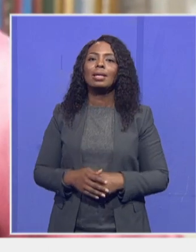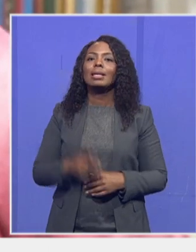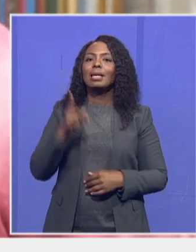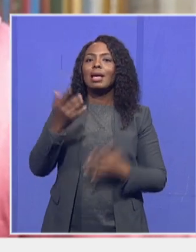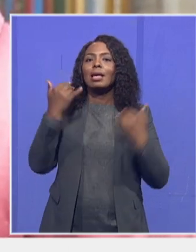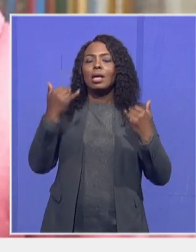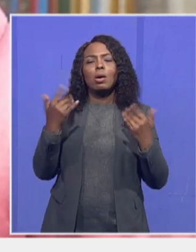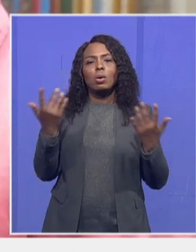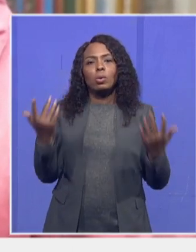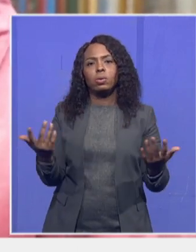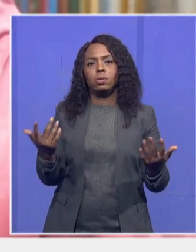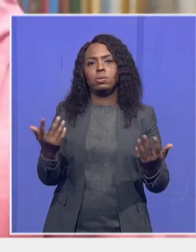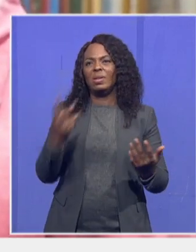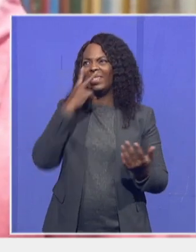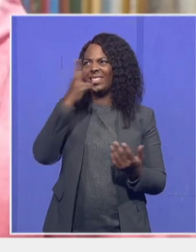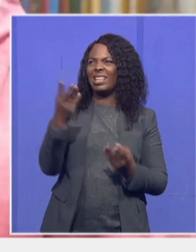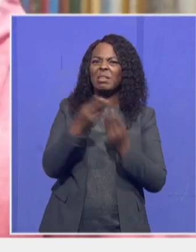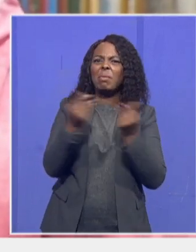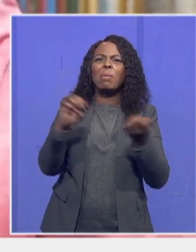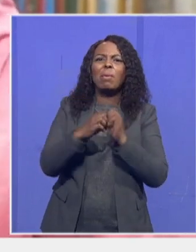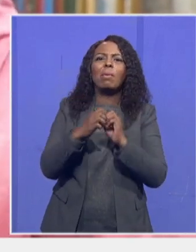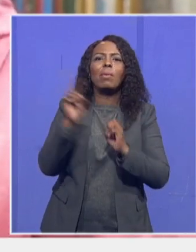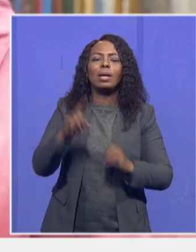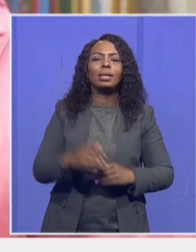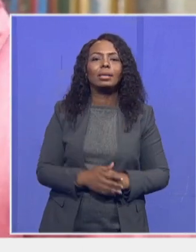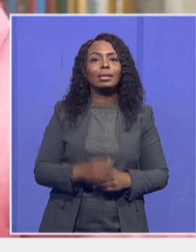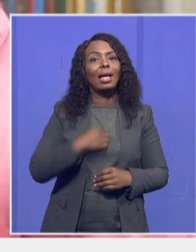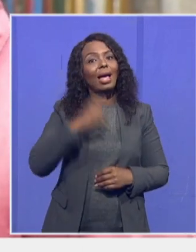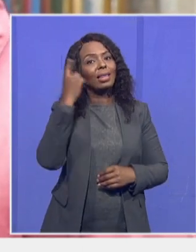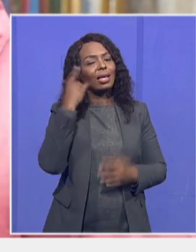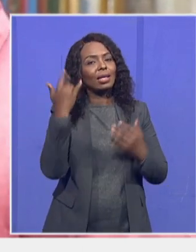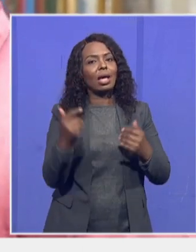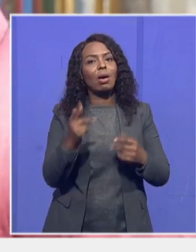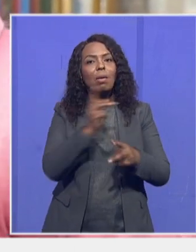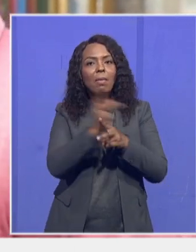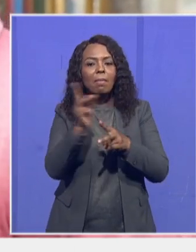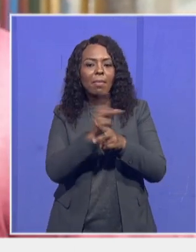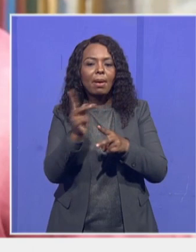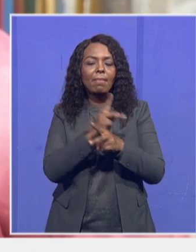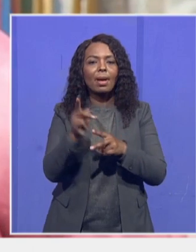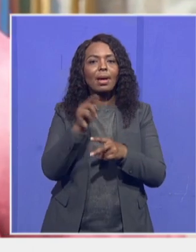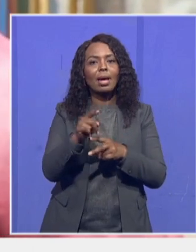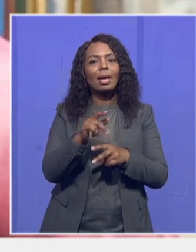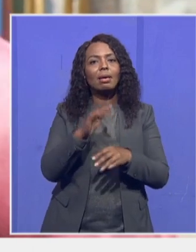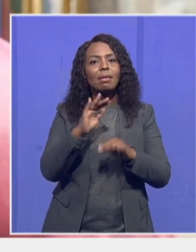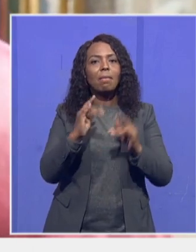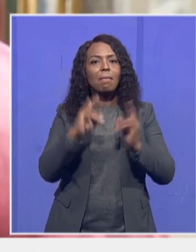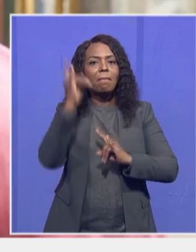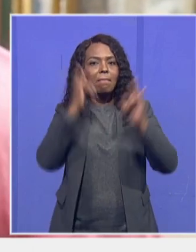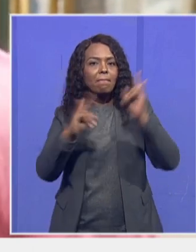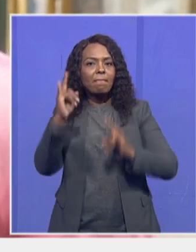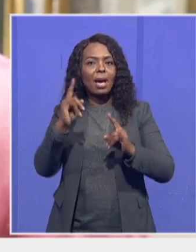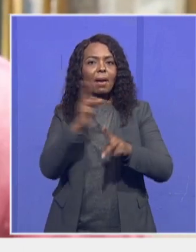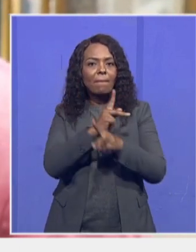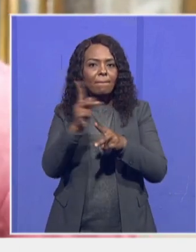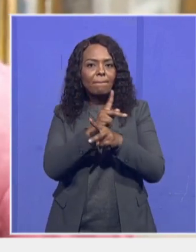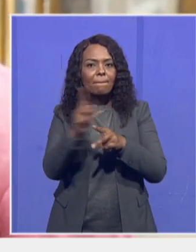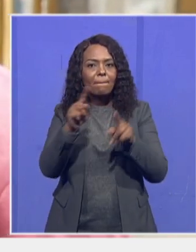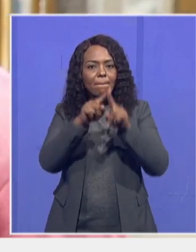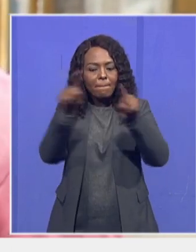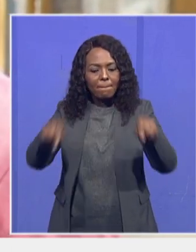Ngicabanga ukuthi according into ekufanele yenziwe about i-town planning because i-town planning I think it was wrong. Iyona